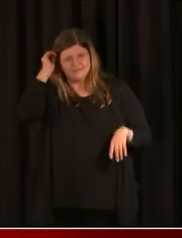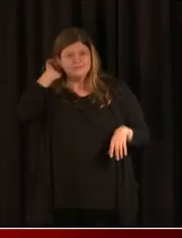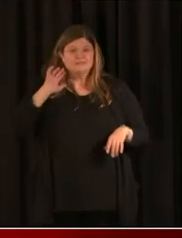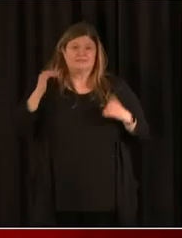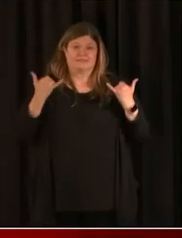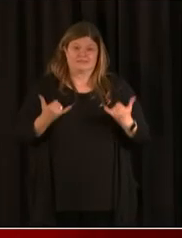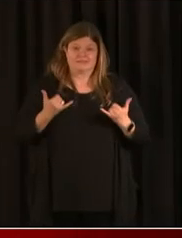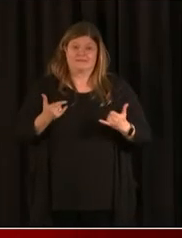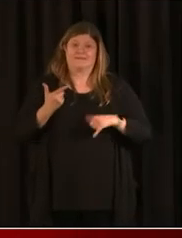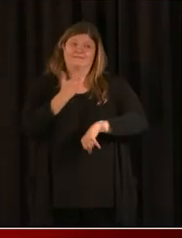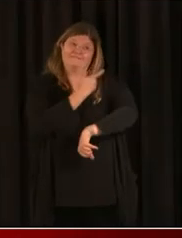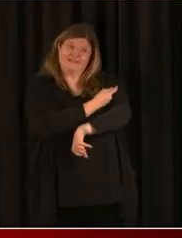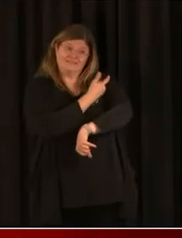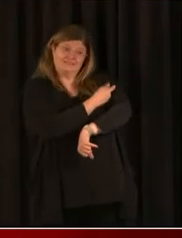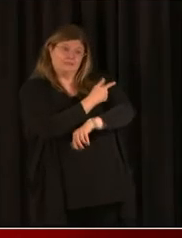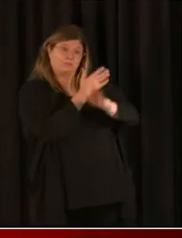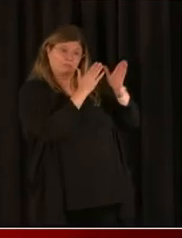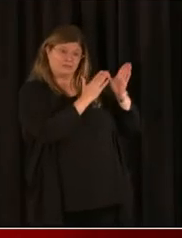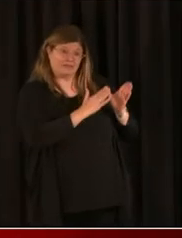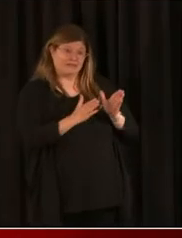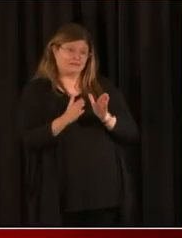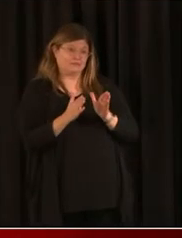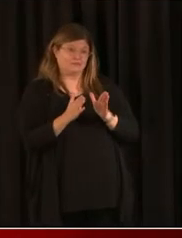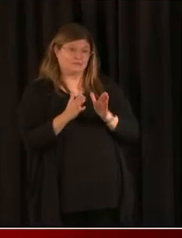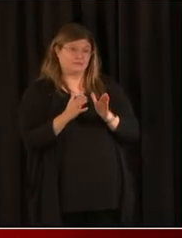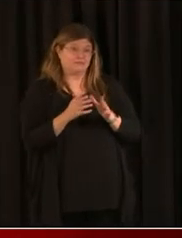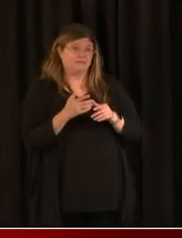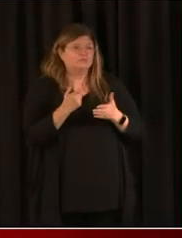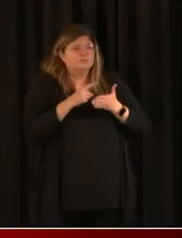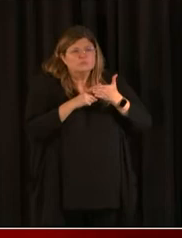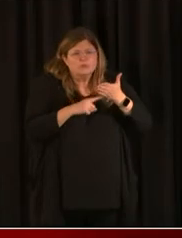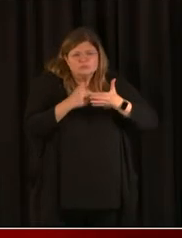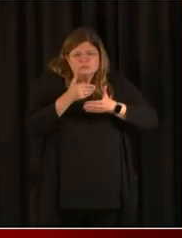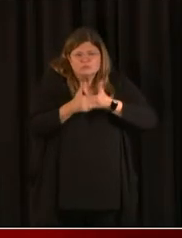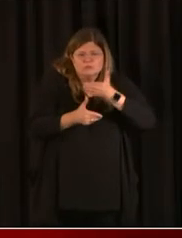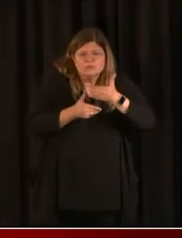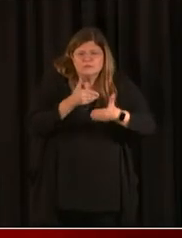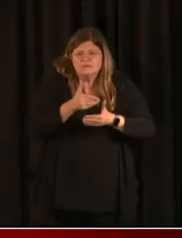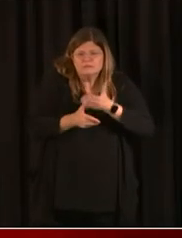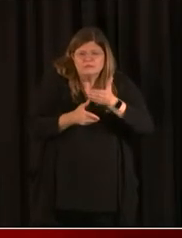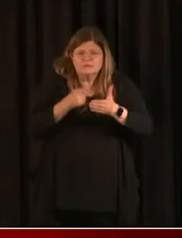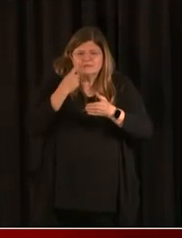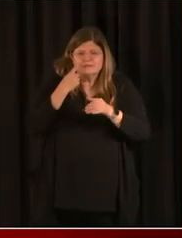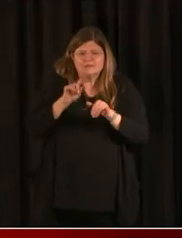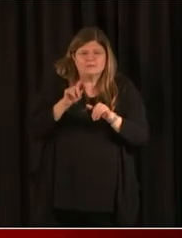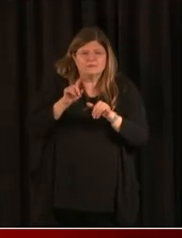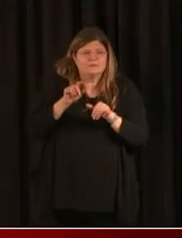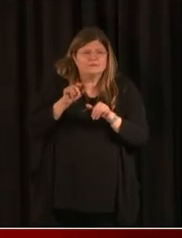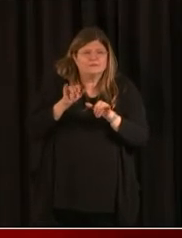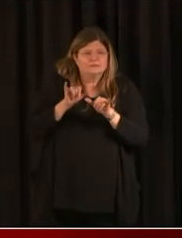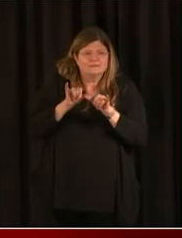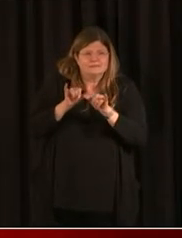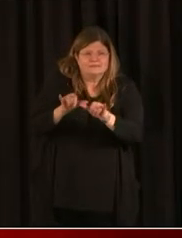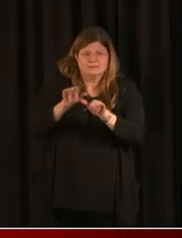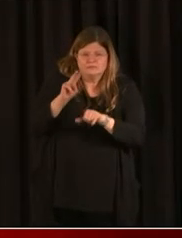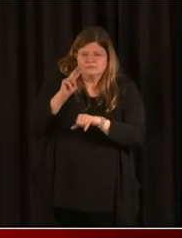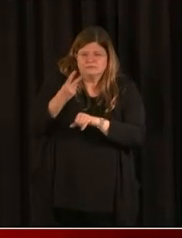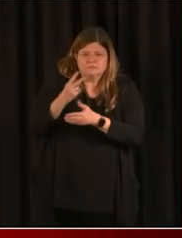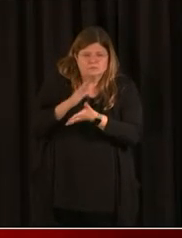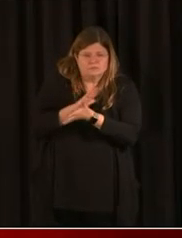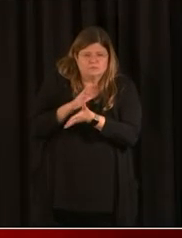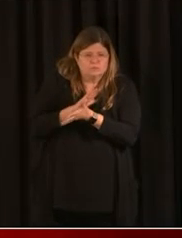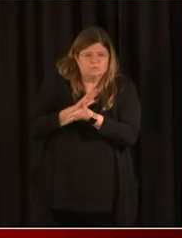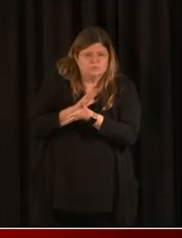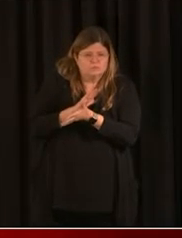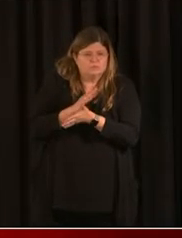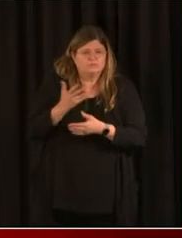plan, does that apply to substitutes, and is the process the same as for teachers? Thank you, Jonathan, for the